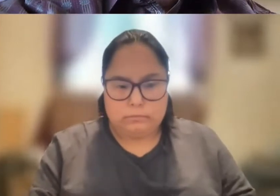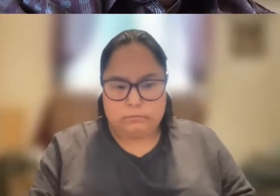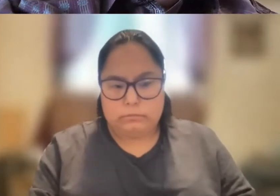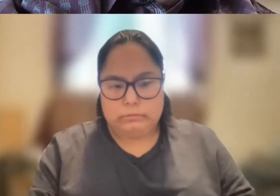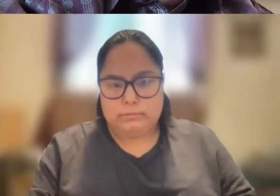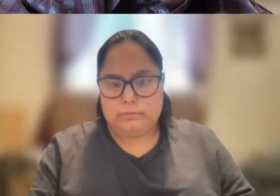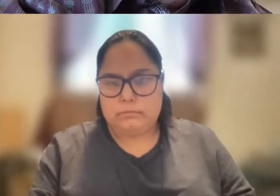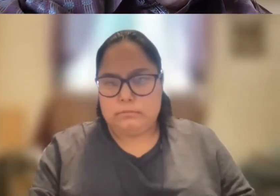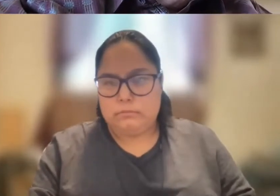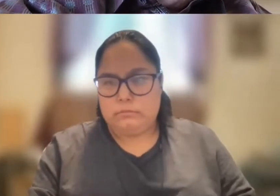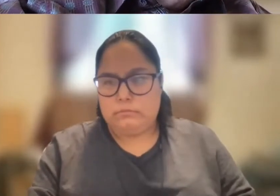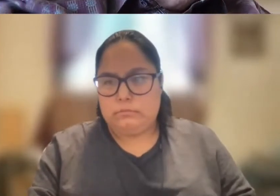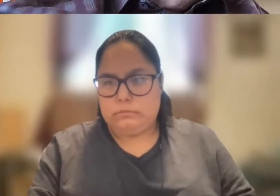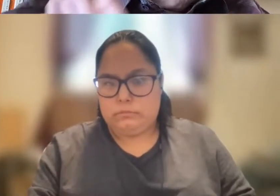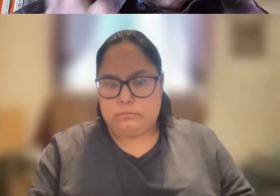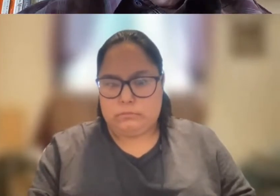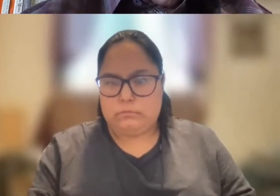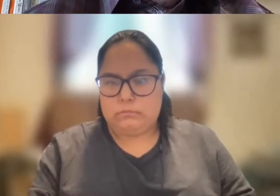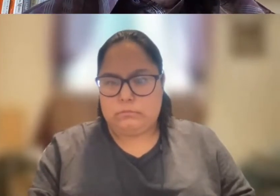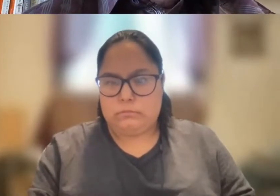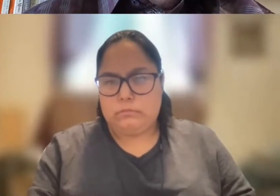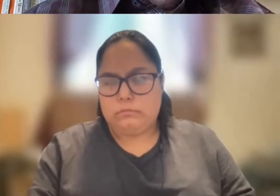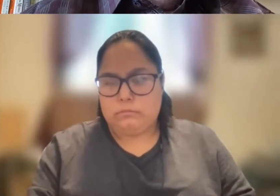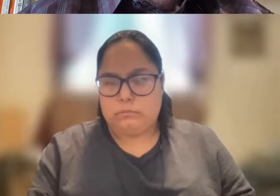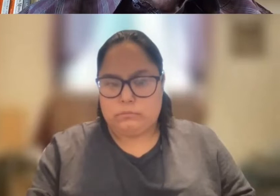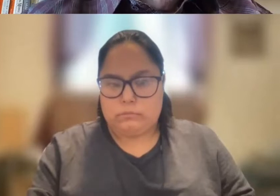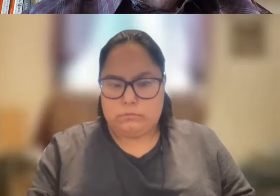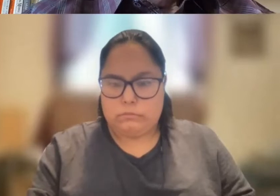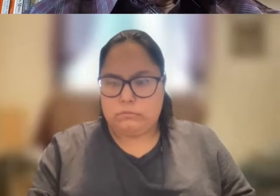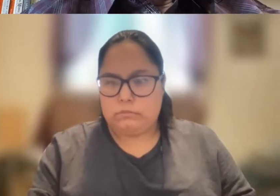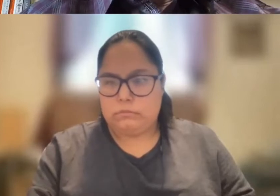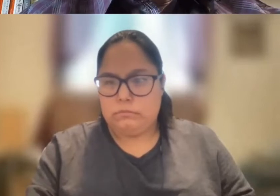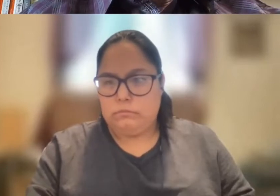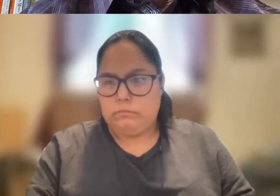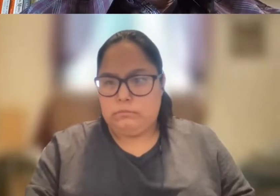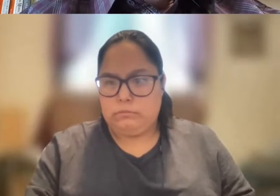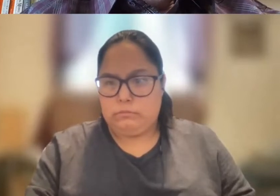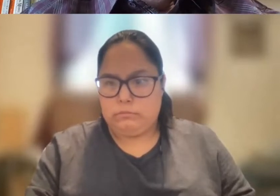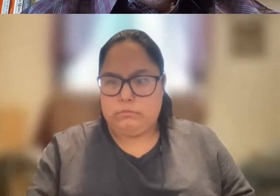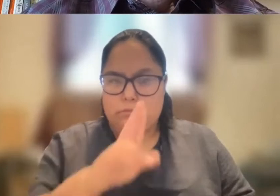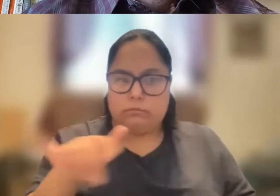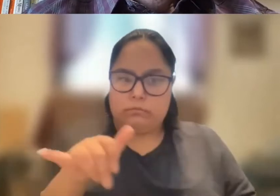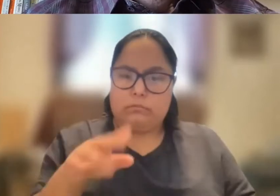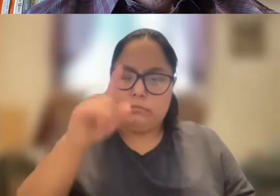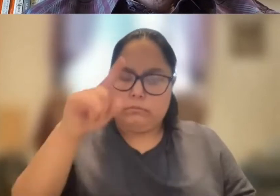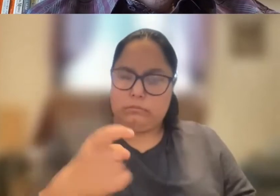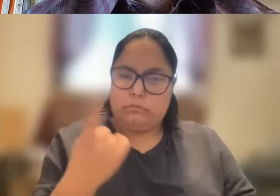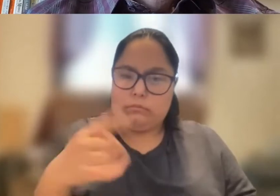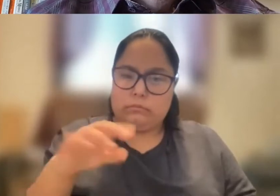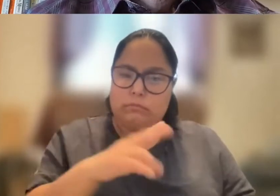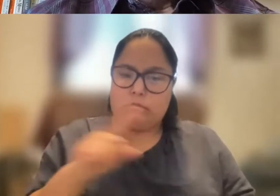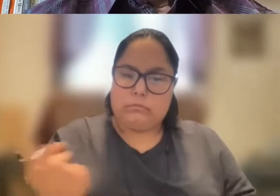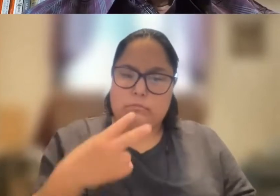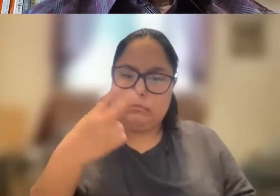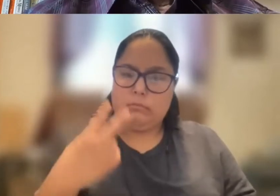I see we have two questions from the members. We'll go with Larry first, and then we'll go with Ace.